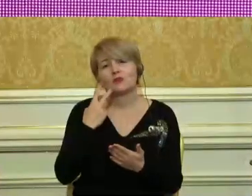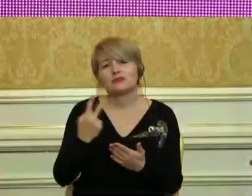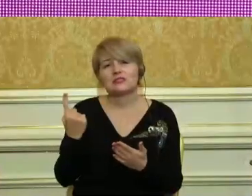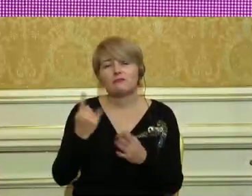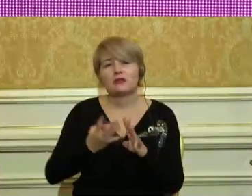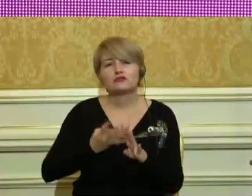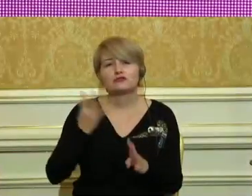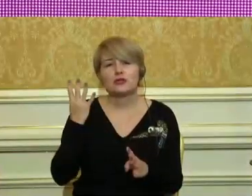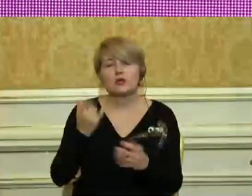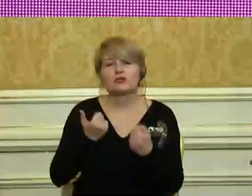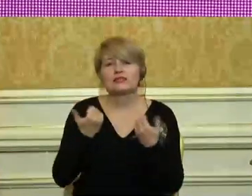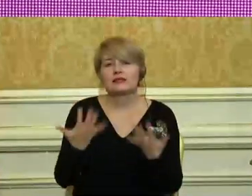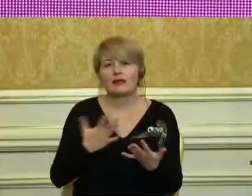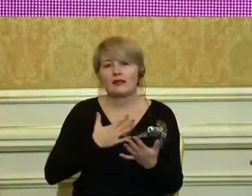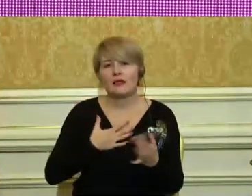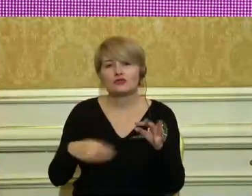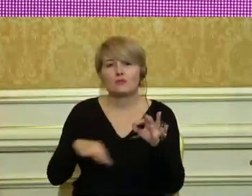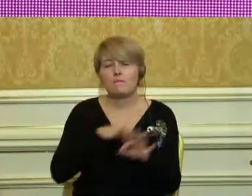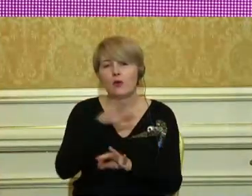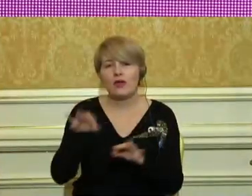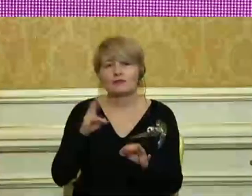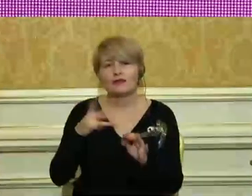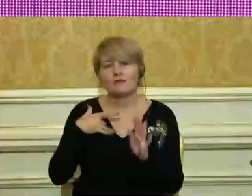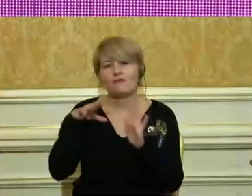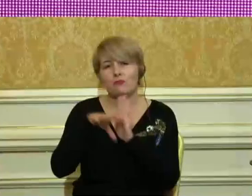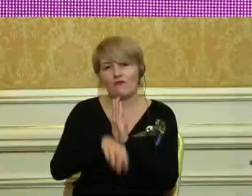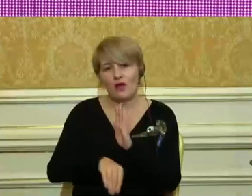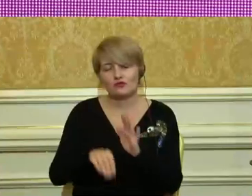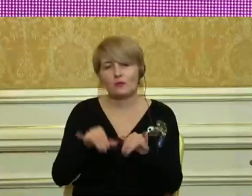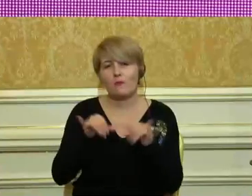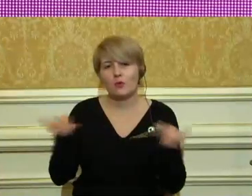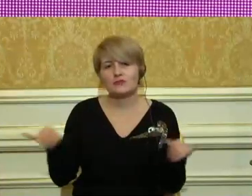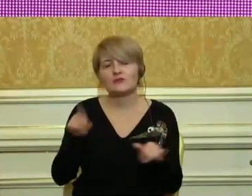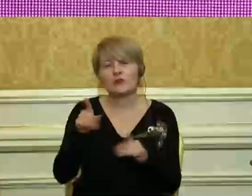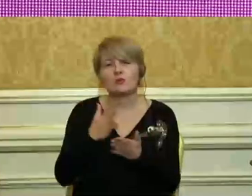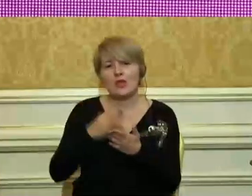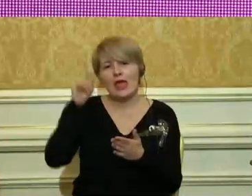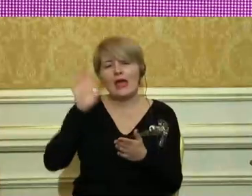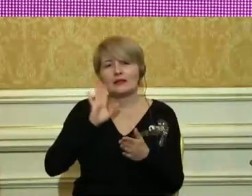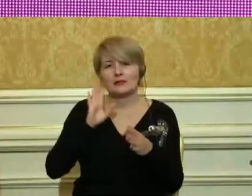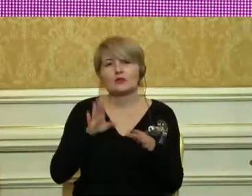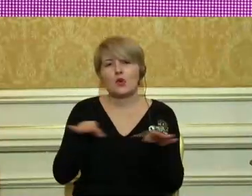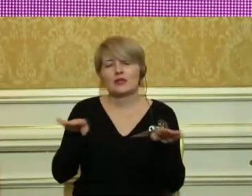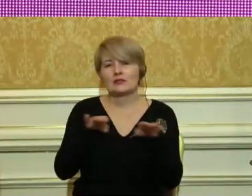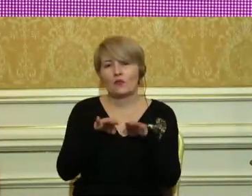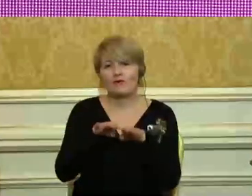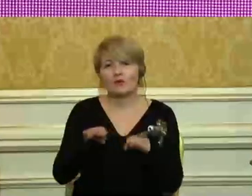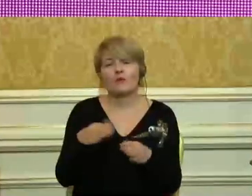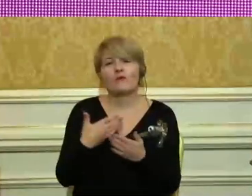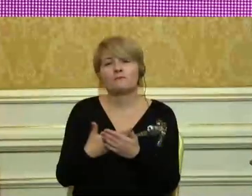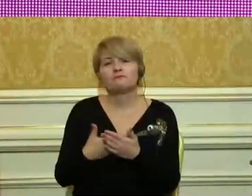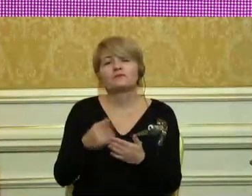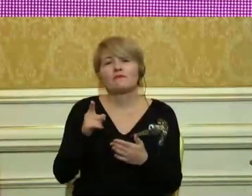first Congress. So we've seen and analyzed the projects. So our projects are